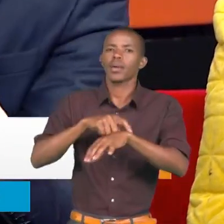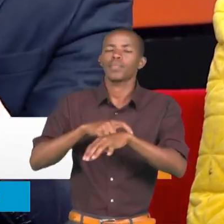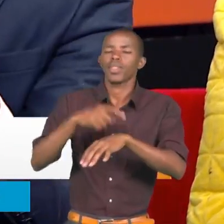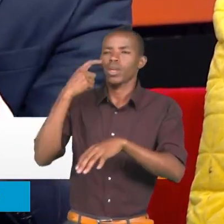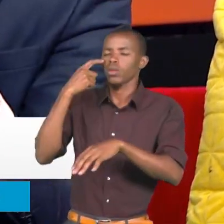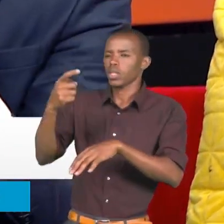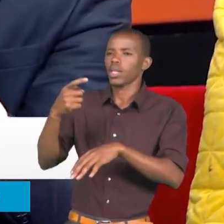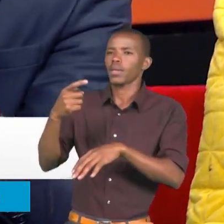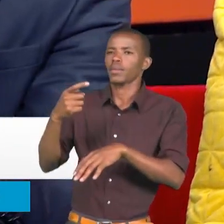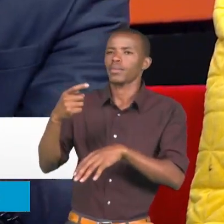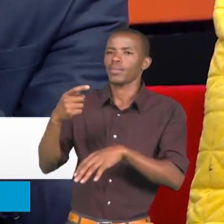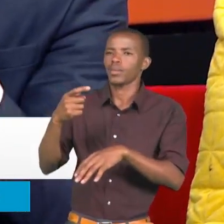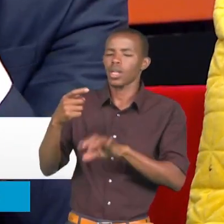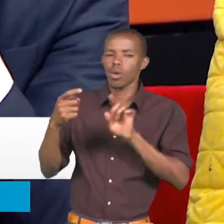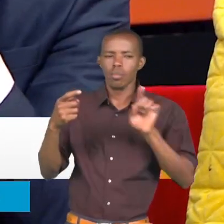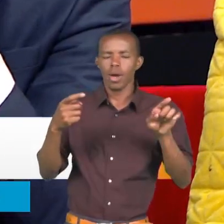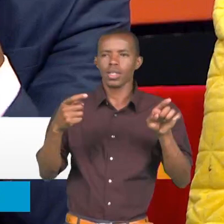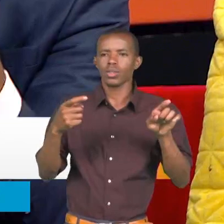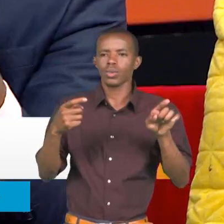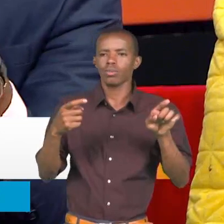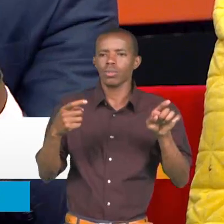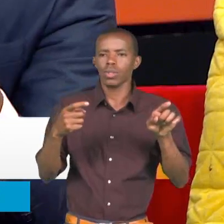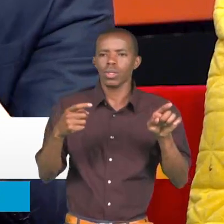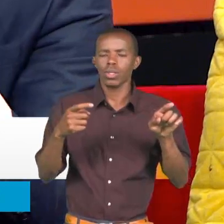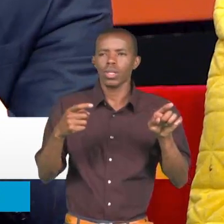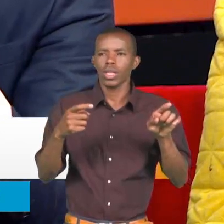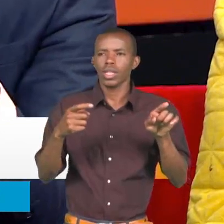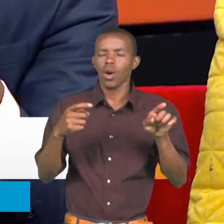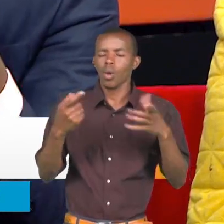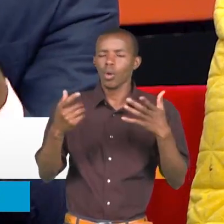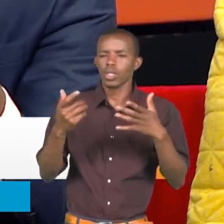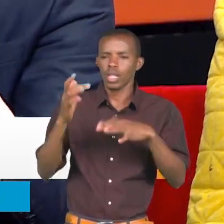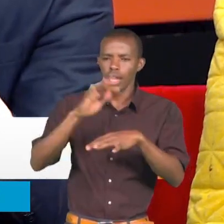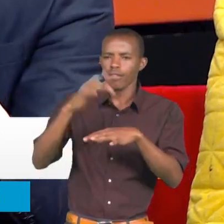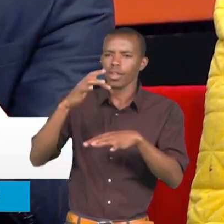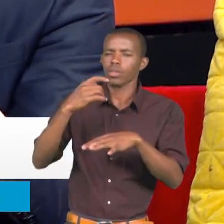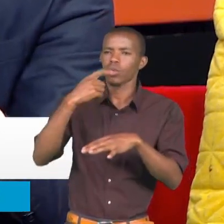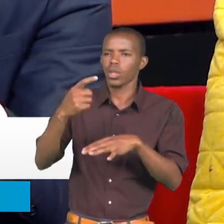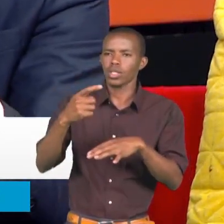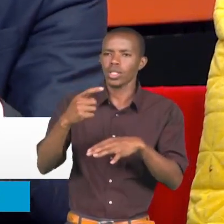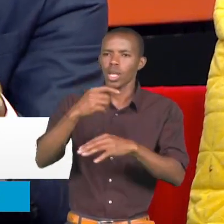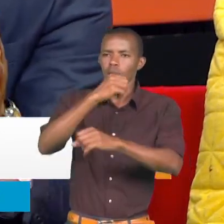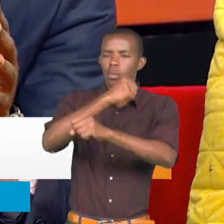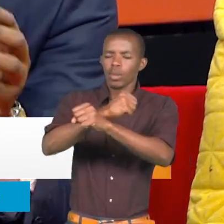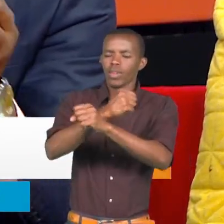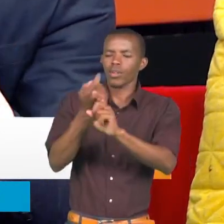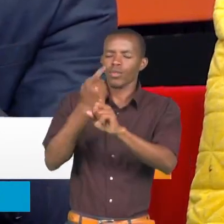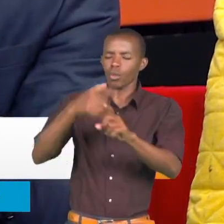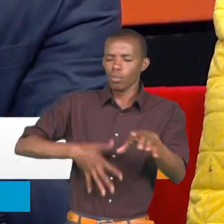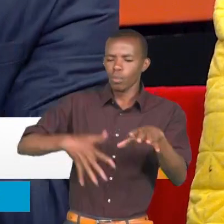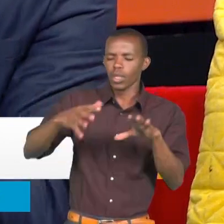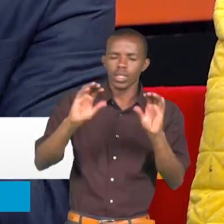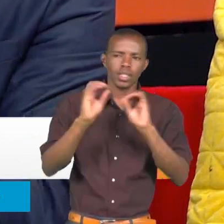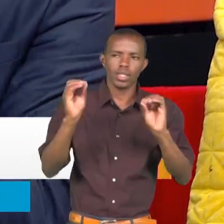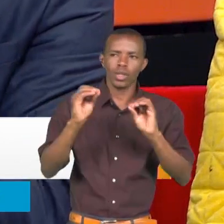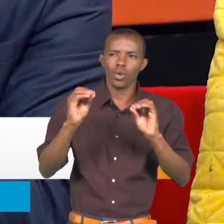see, maybe I'll come back to you, Duke. Before you talk about the side effects, you mentioned it doesn't prevent you from pregnancy. Yes, and